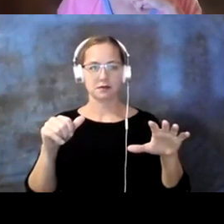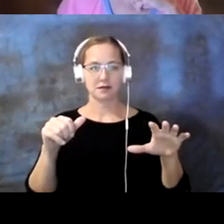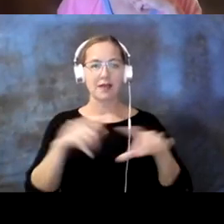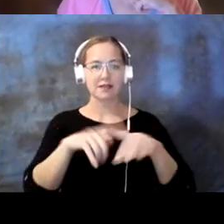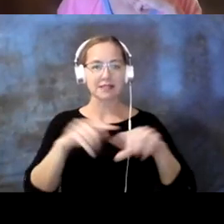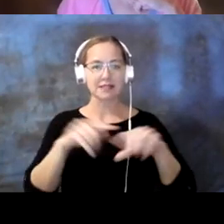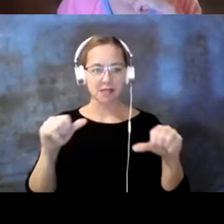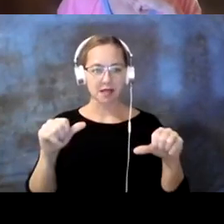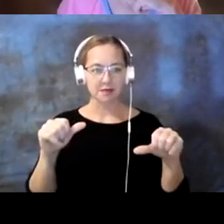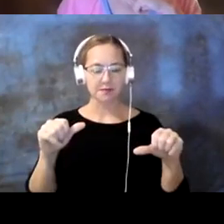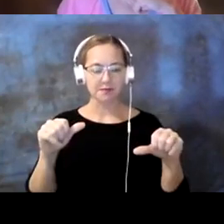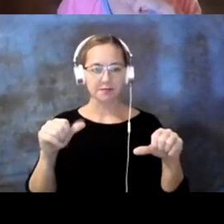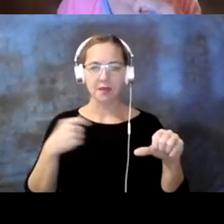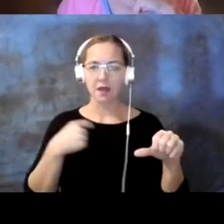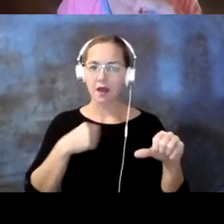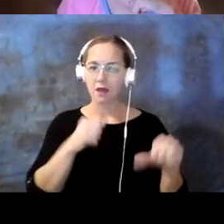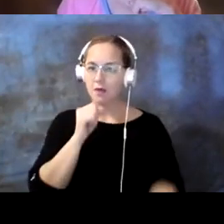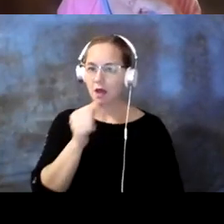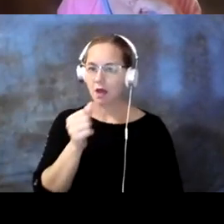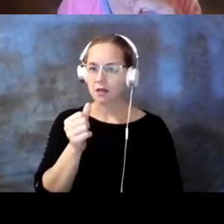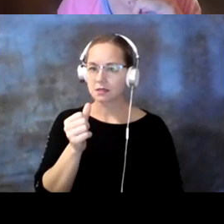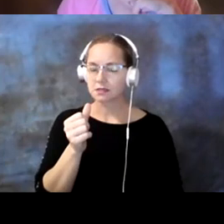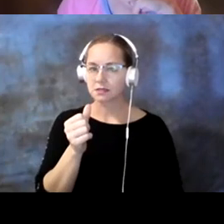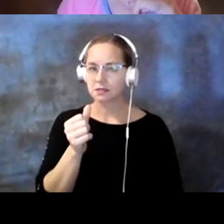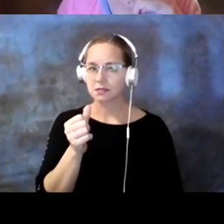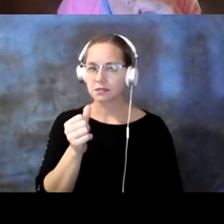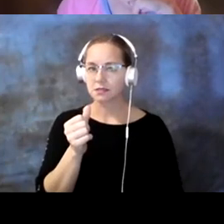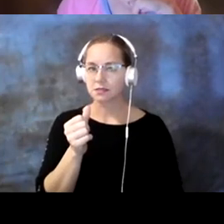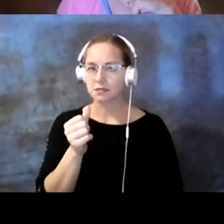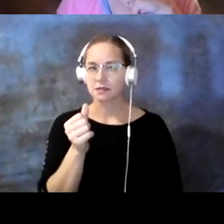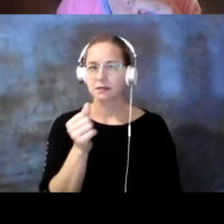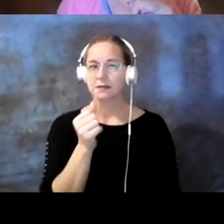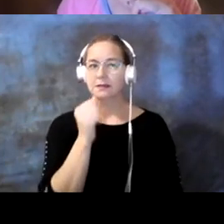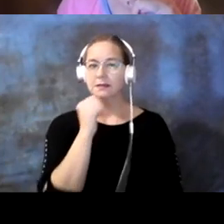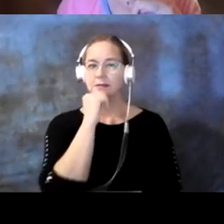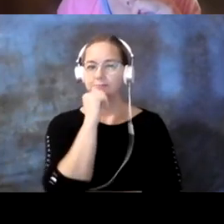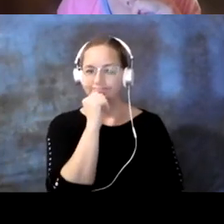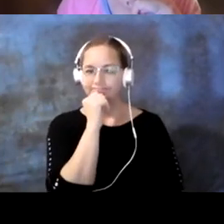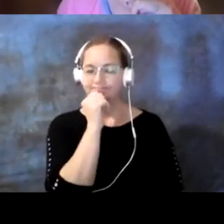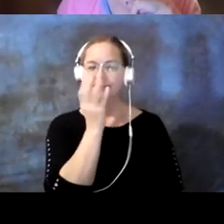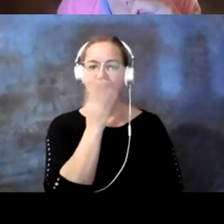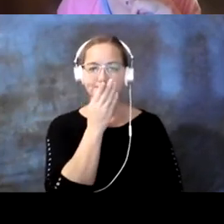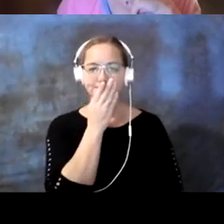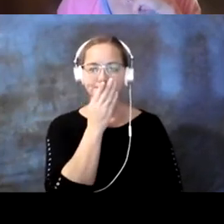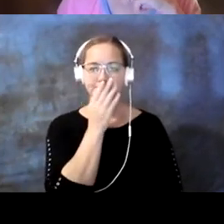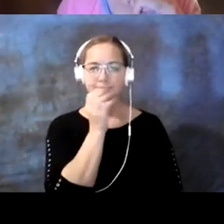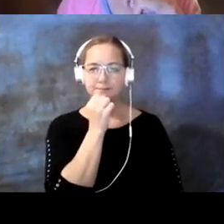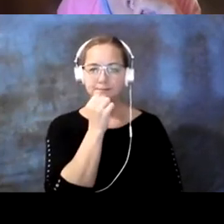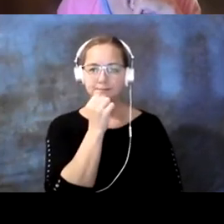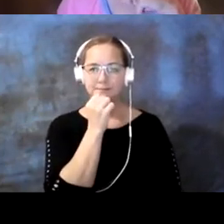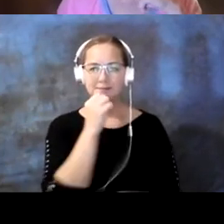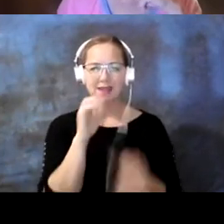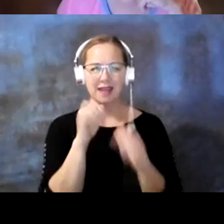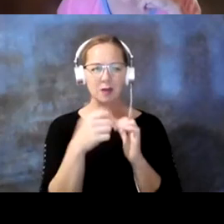time, I'm not, I guess I don't, how do I put